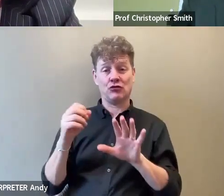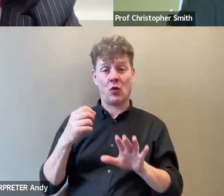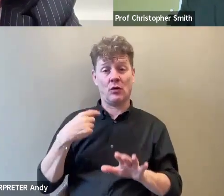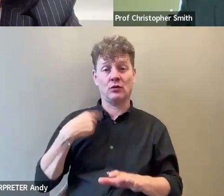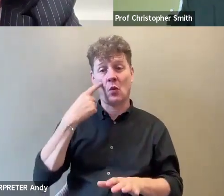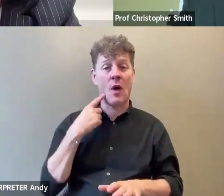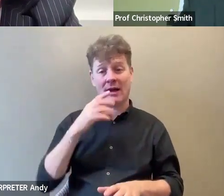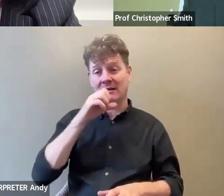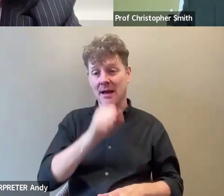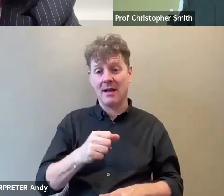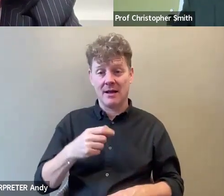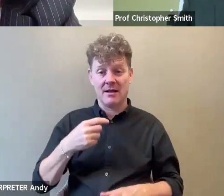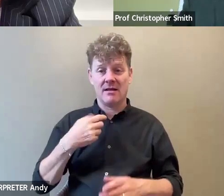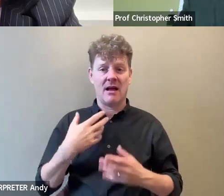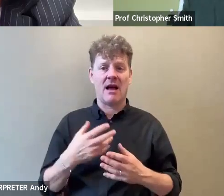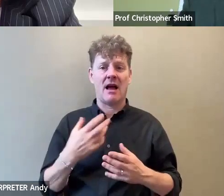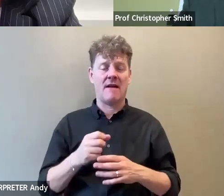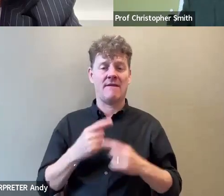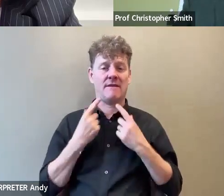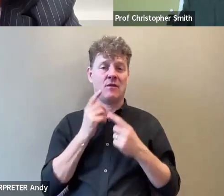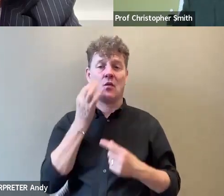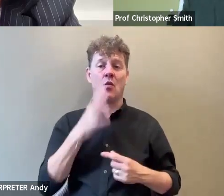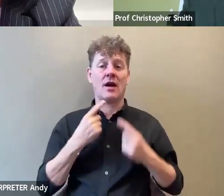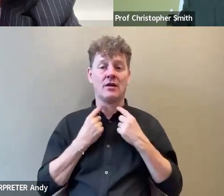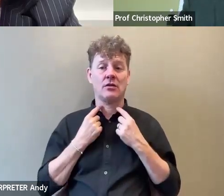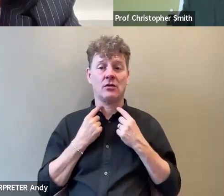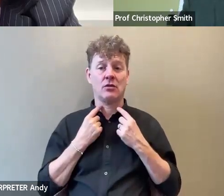sitting here in a white shirt, blue tie.